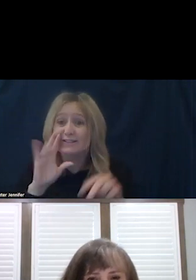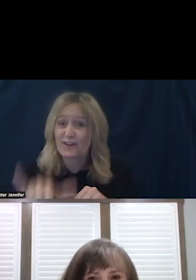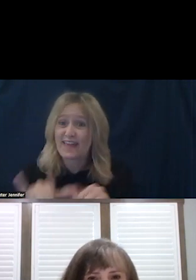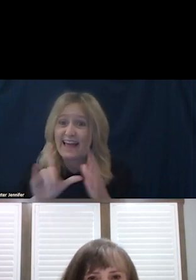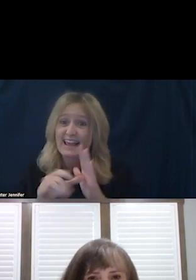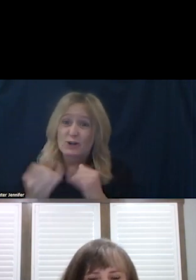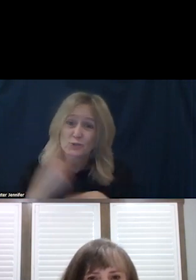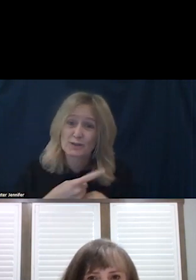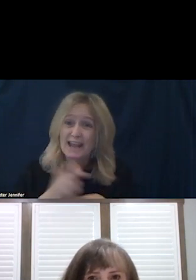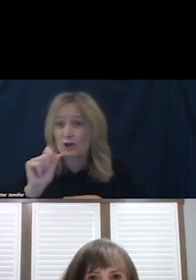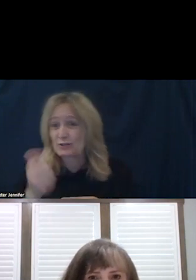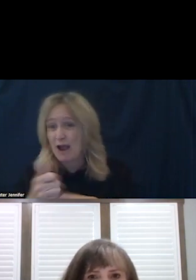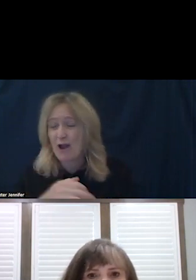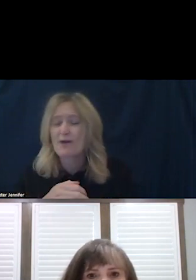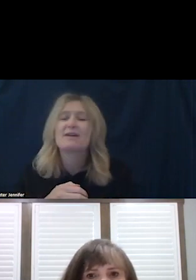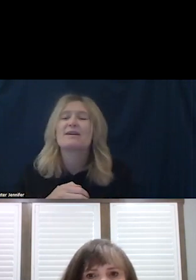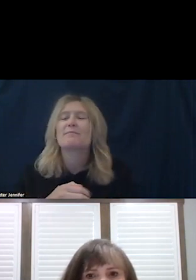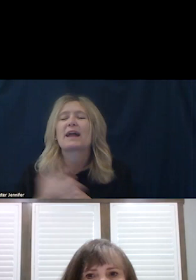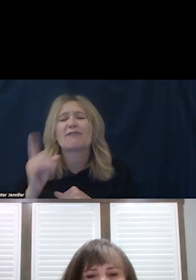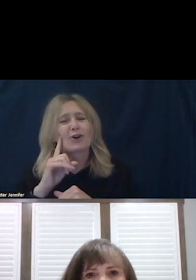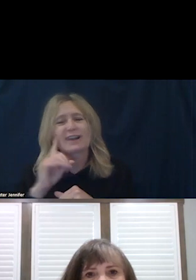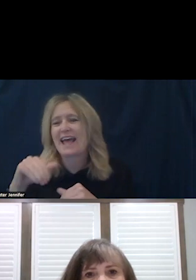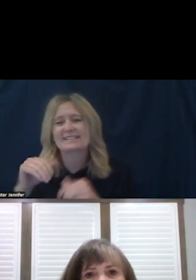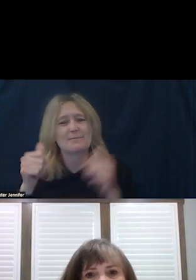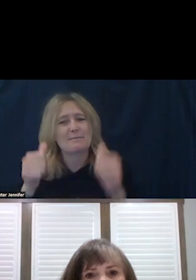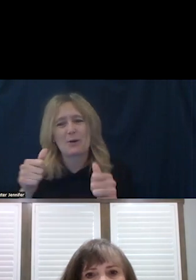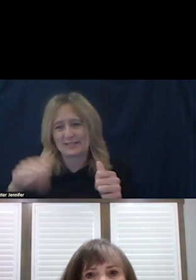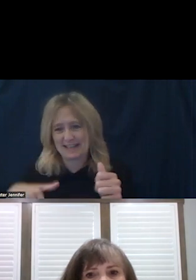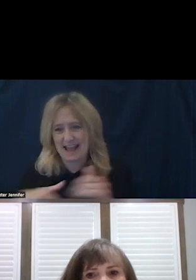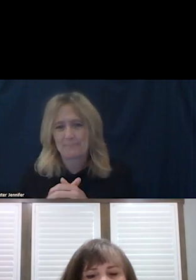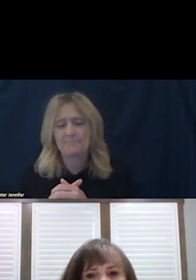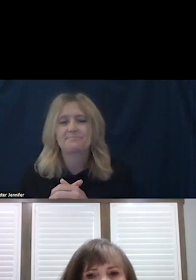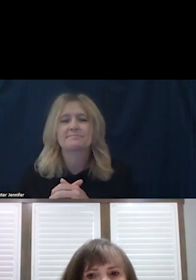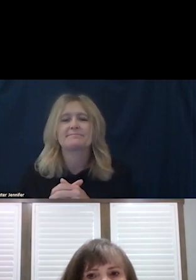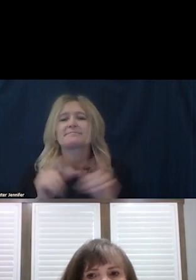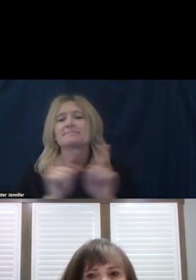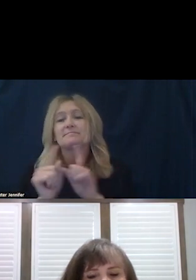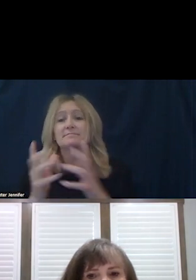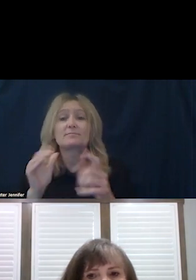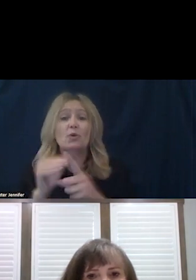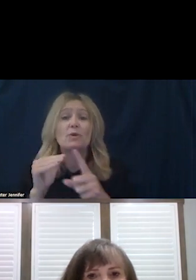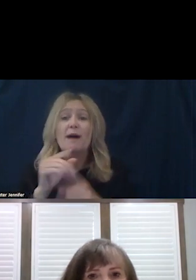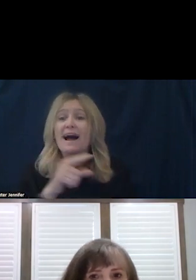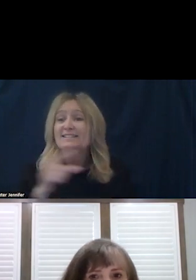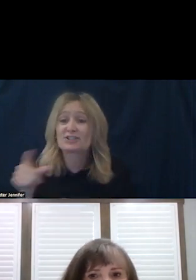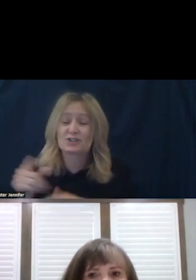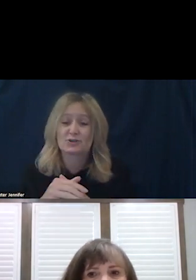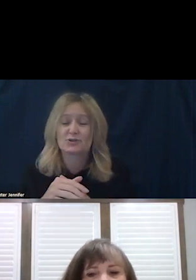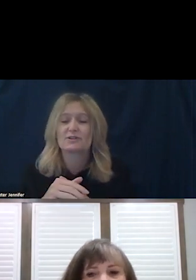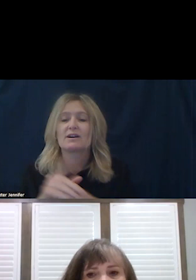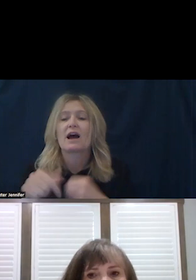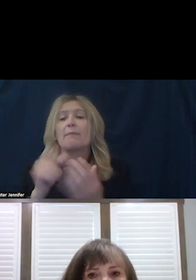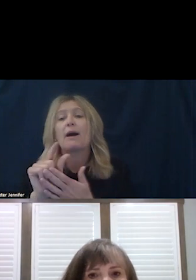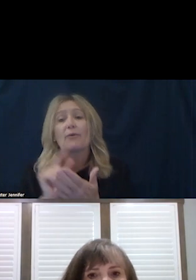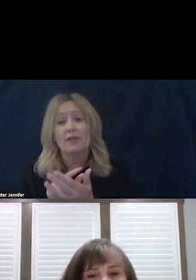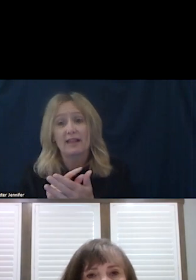or tomorrow. But as far as I know, it has not been posted yet. And also, I just want to remind you, we're talking about legislation, that